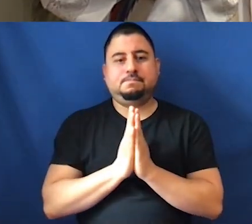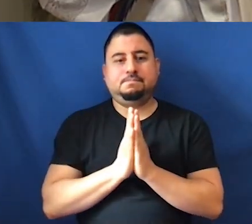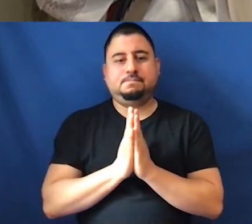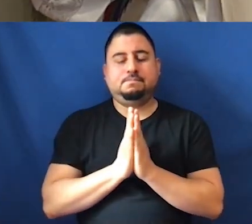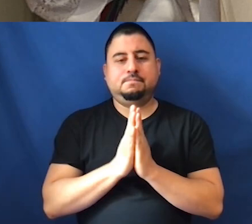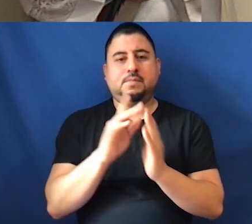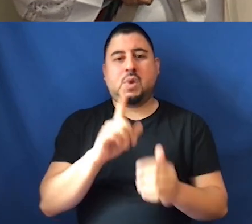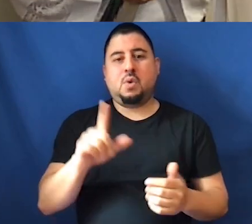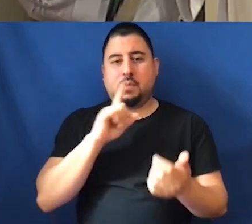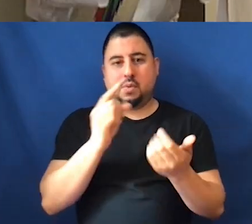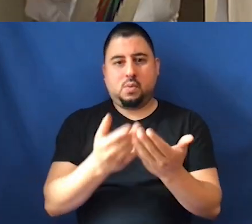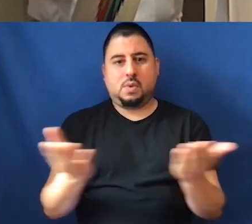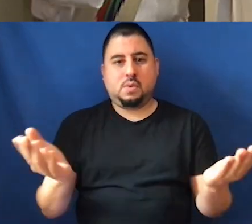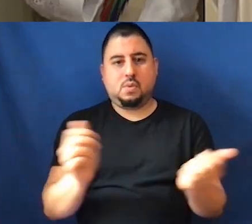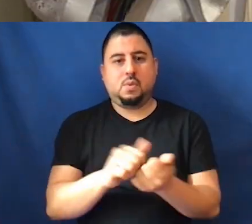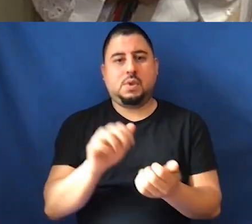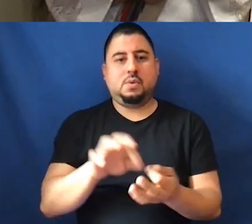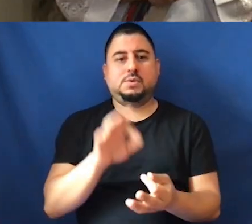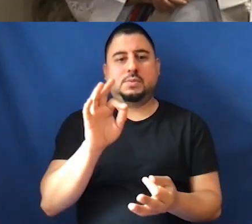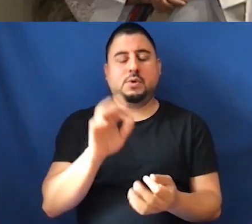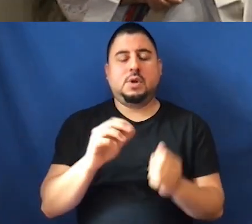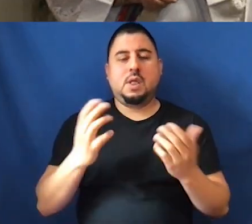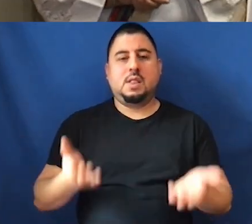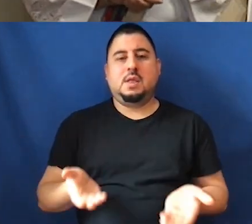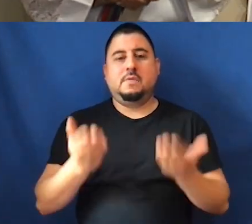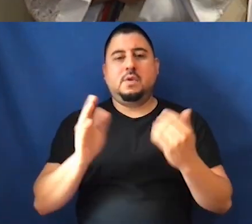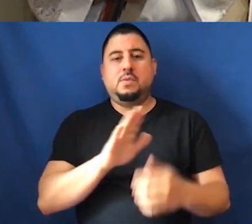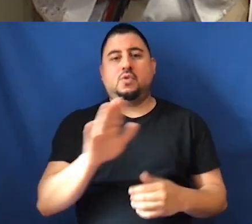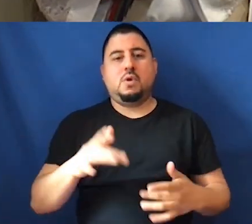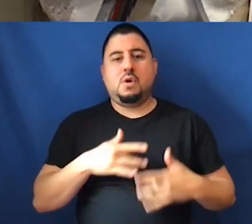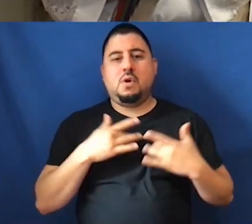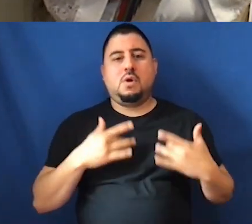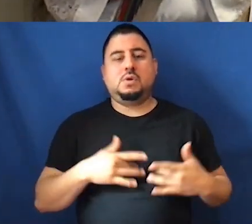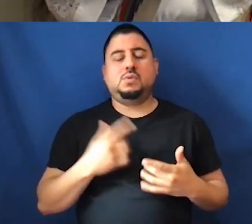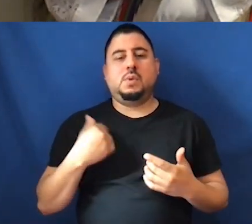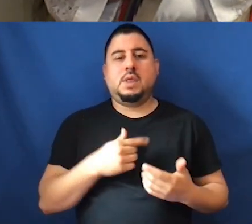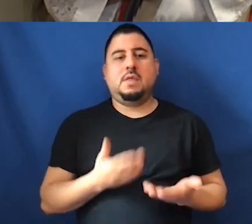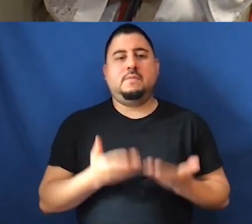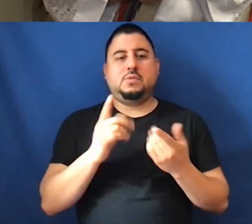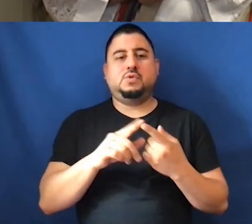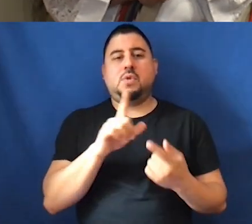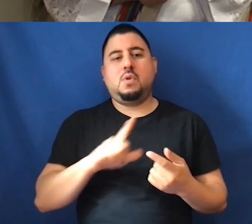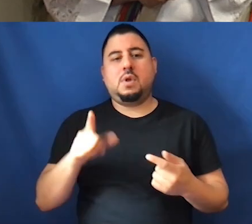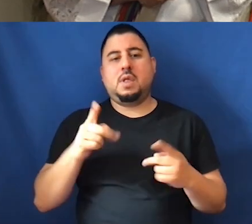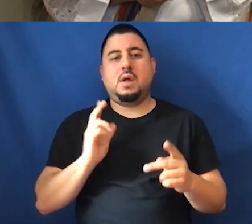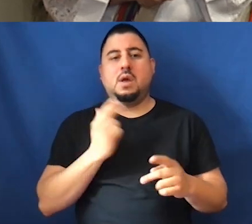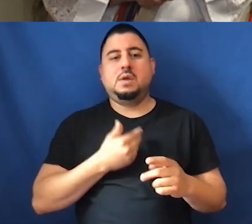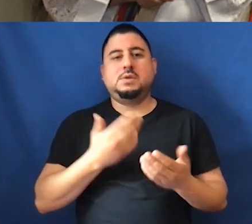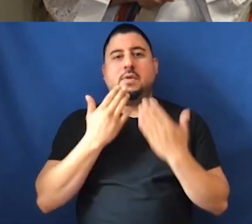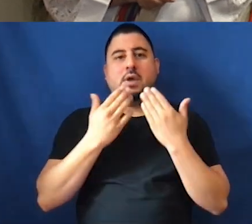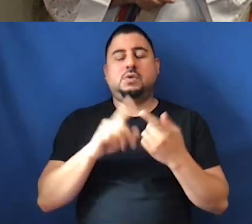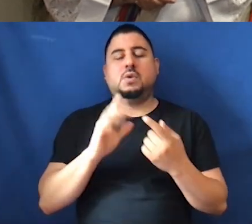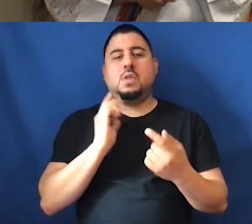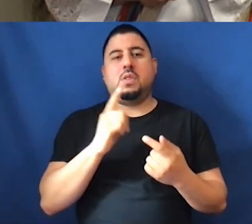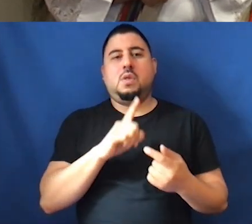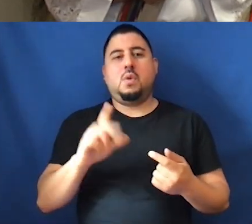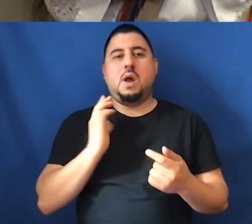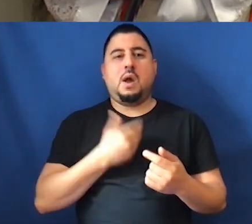Amen. The Lord be with you. And with your spirit. Lift up your hearts. Let us give thanks to the Lord our